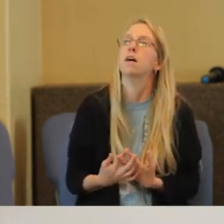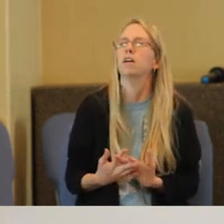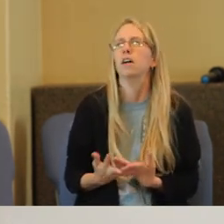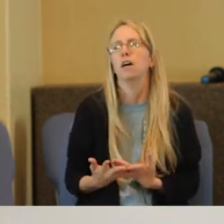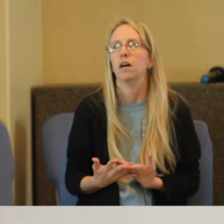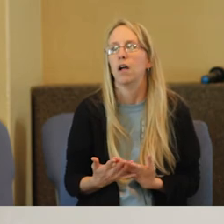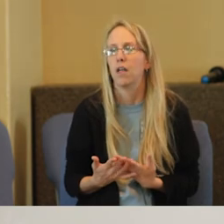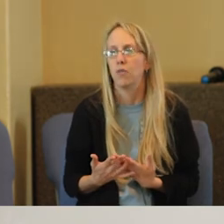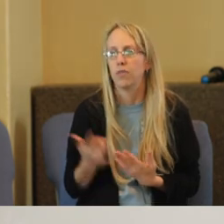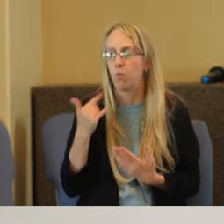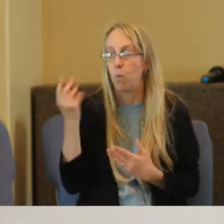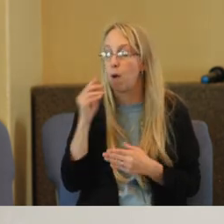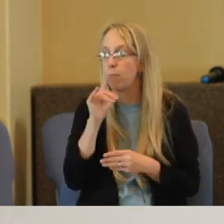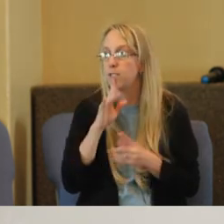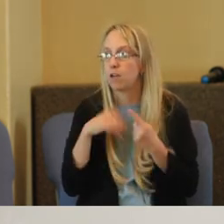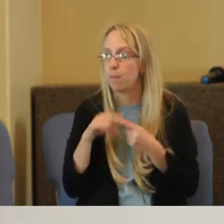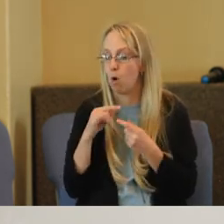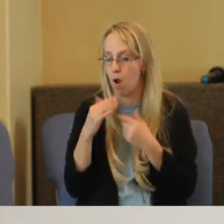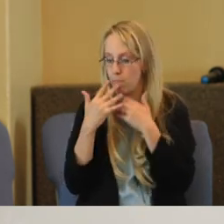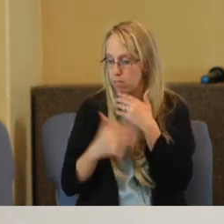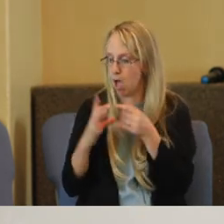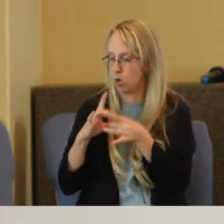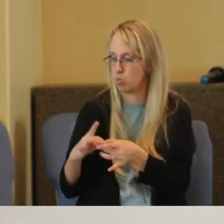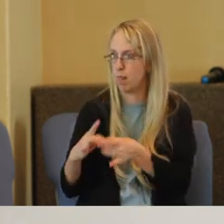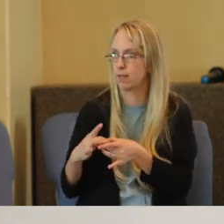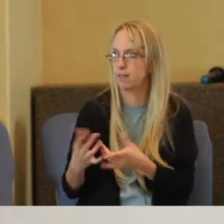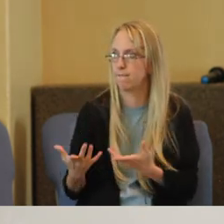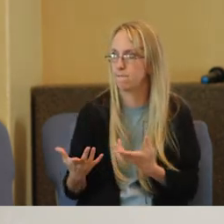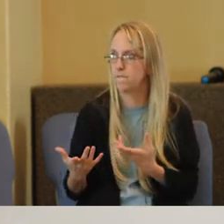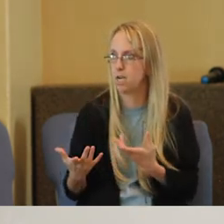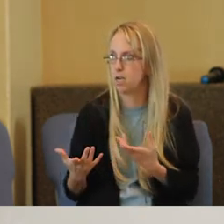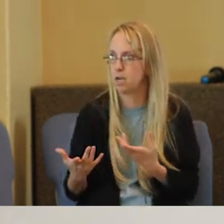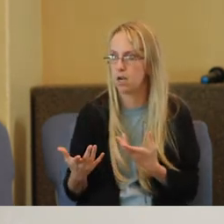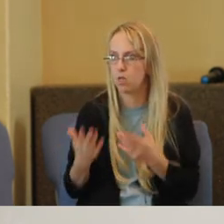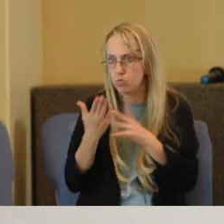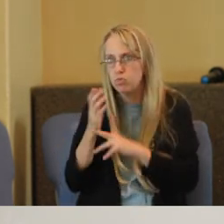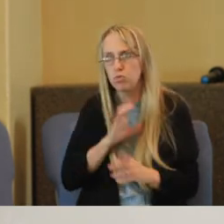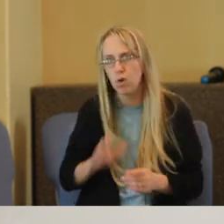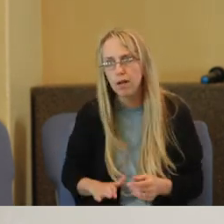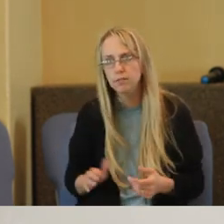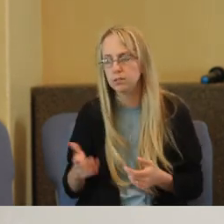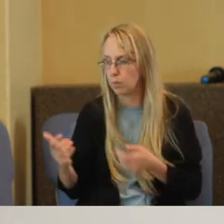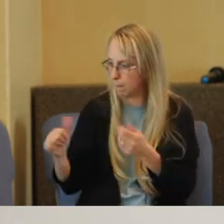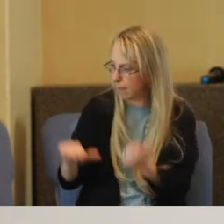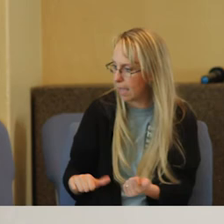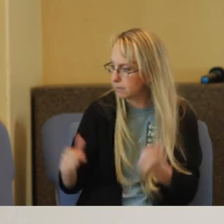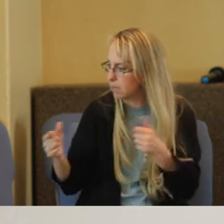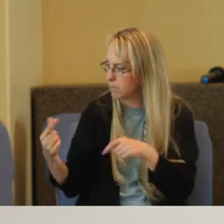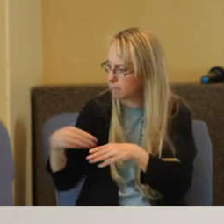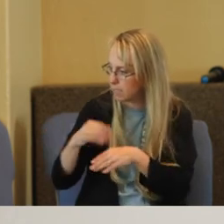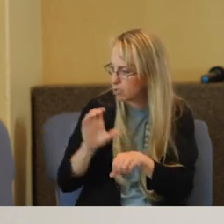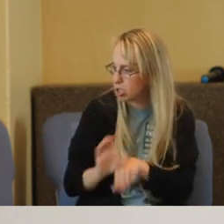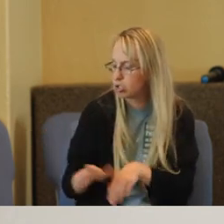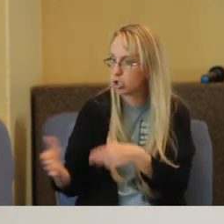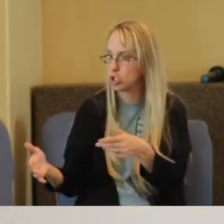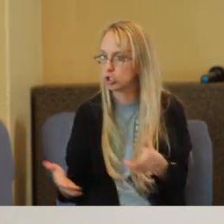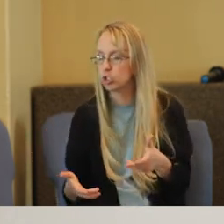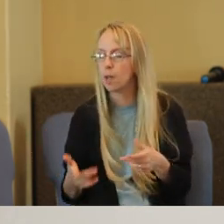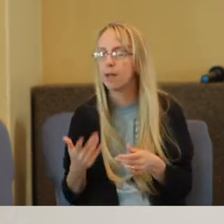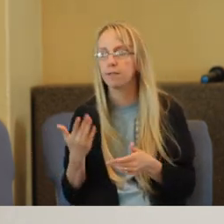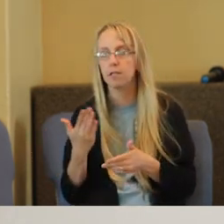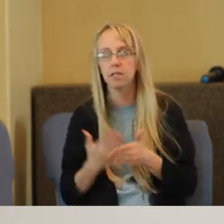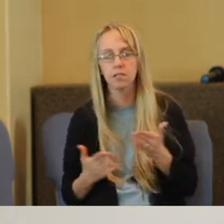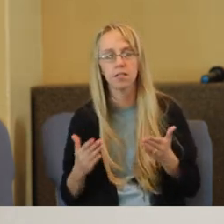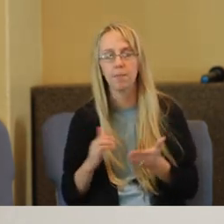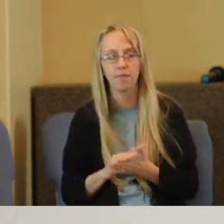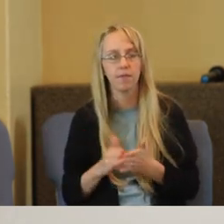run out. But I'm talking about our blood relatives, those that we're blood related to through Christ, right? We were baptized into the church. And some of you evidently